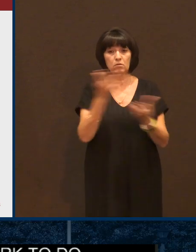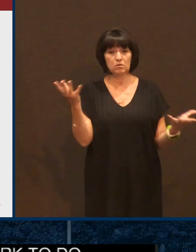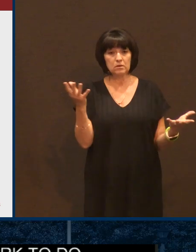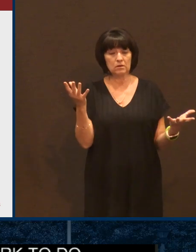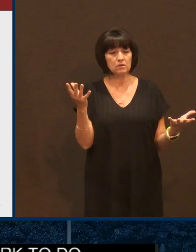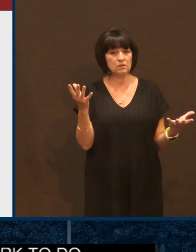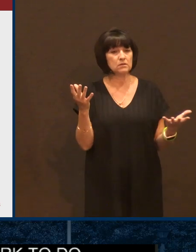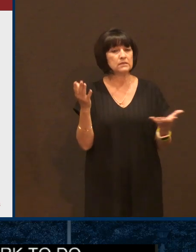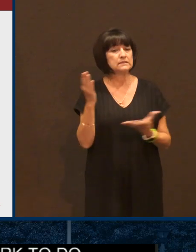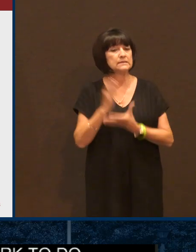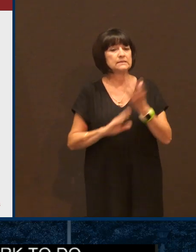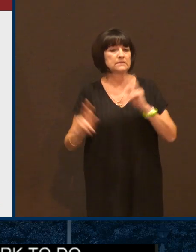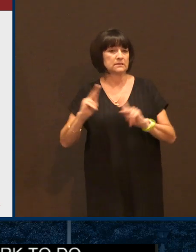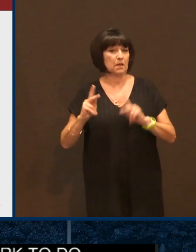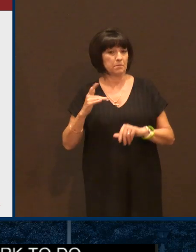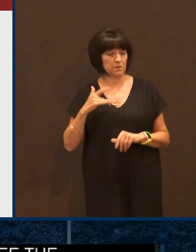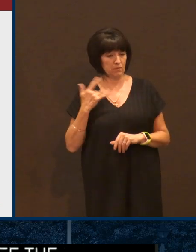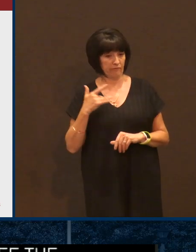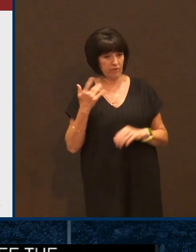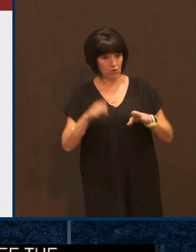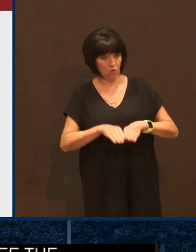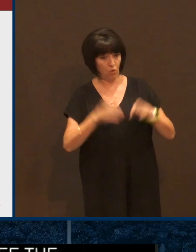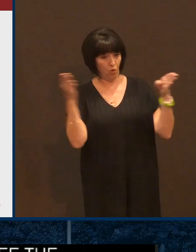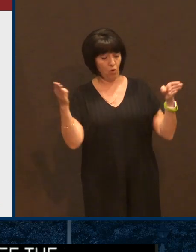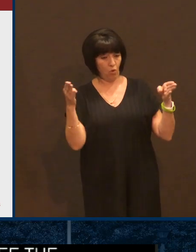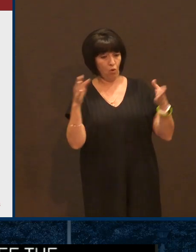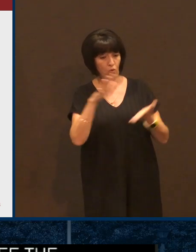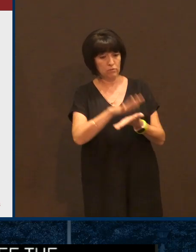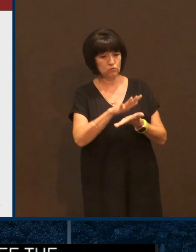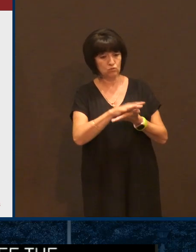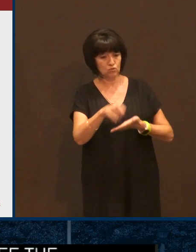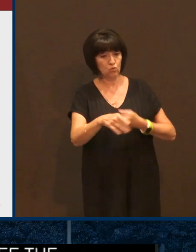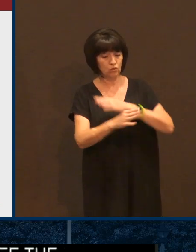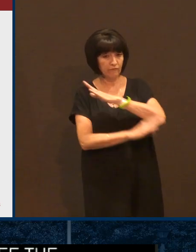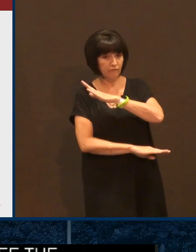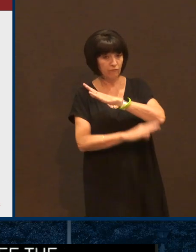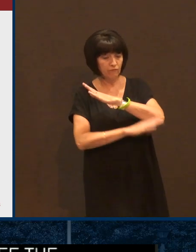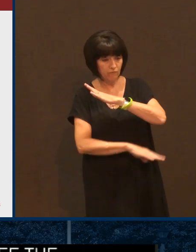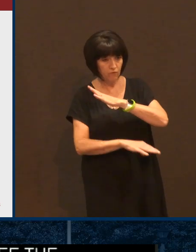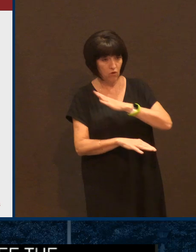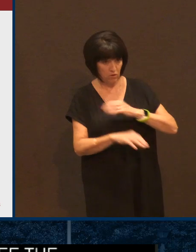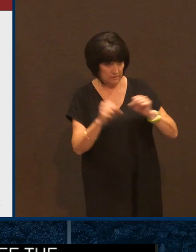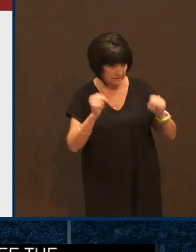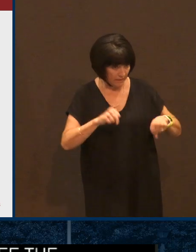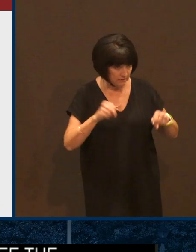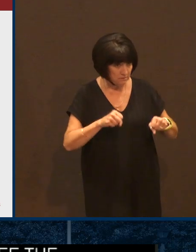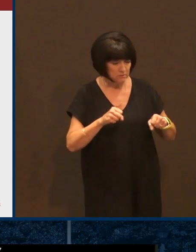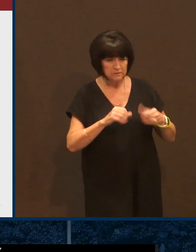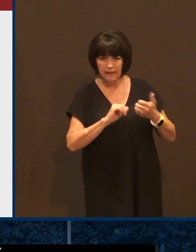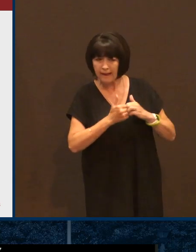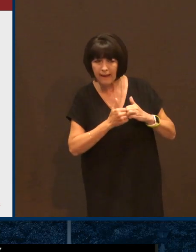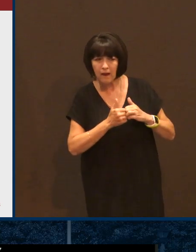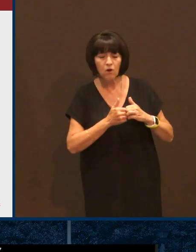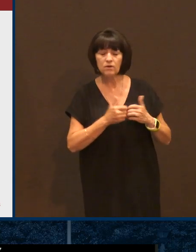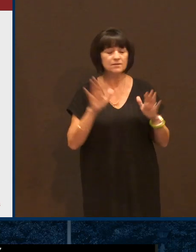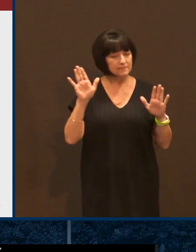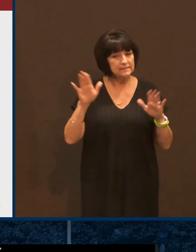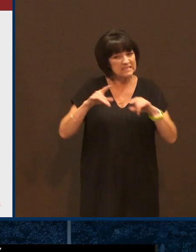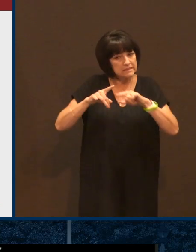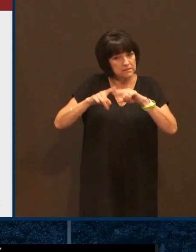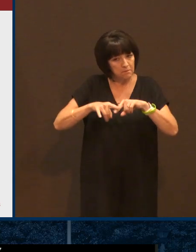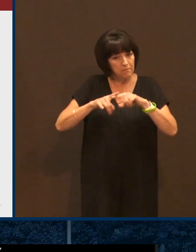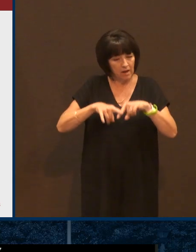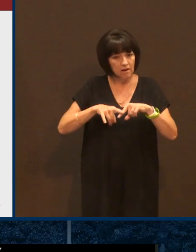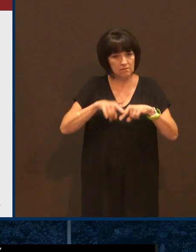opening schools in the fall and how you're doing that, the answer is, well, it depends. It depends on the health